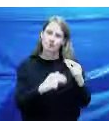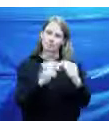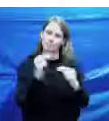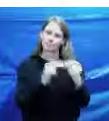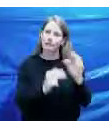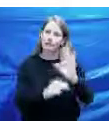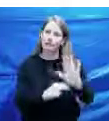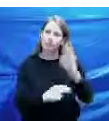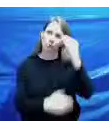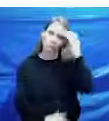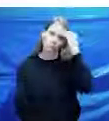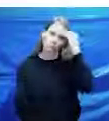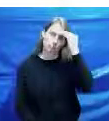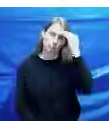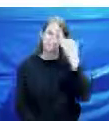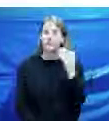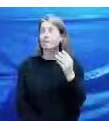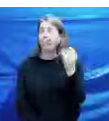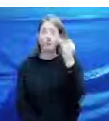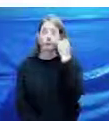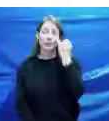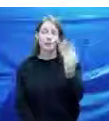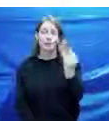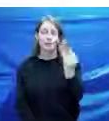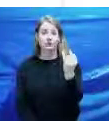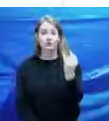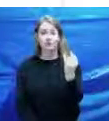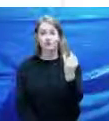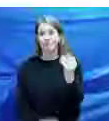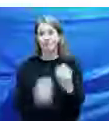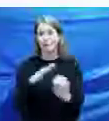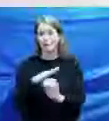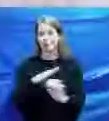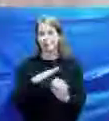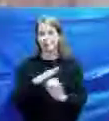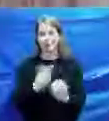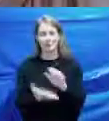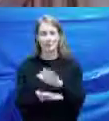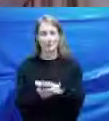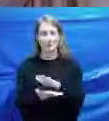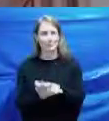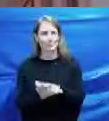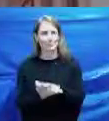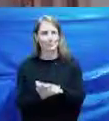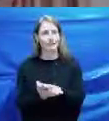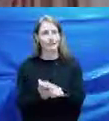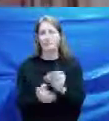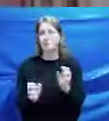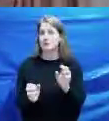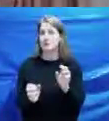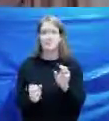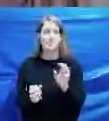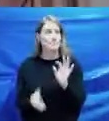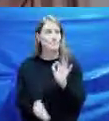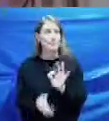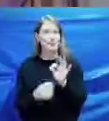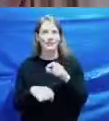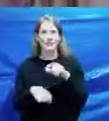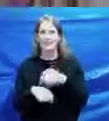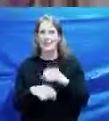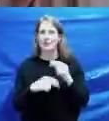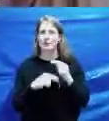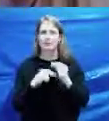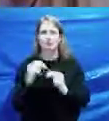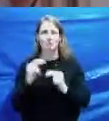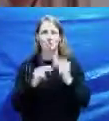imagine elementary school students and the ripe opportunity to actually build knowledge of the world around them and the adventures,